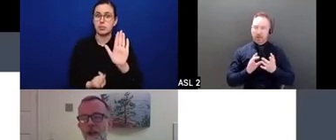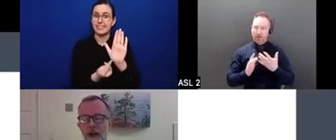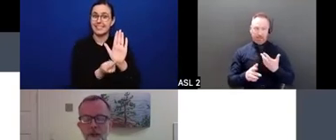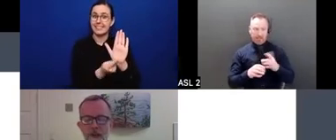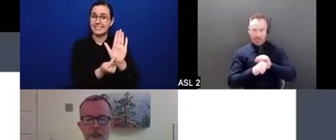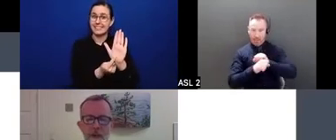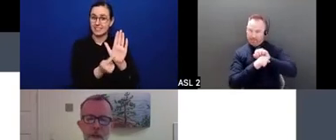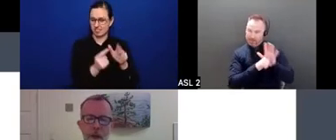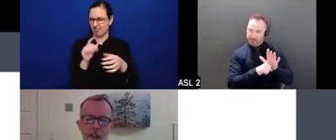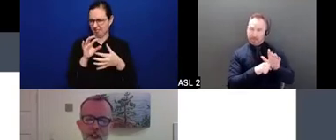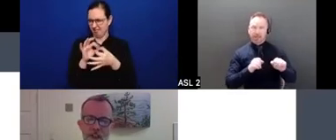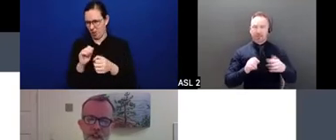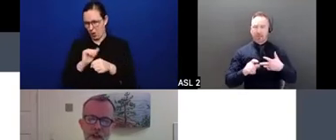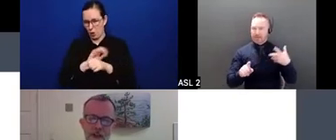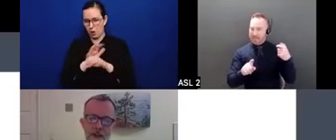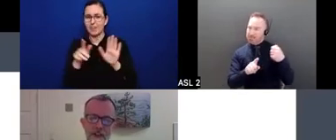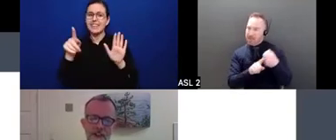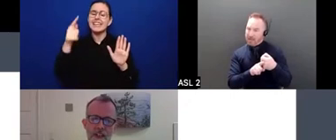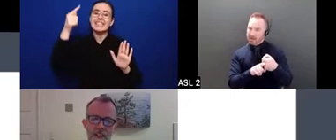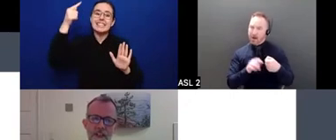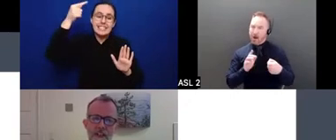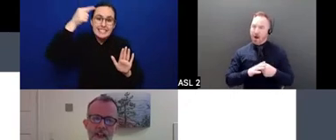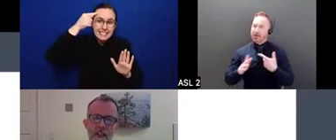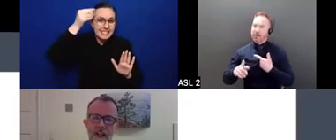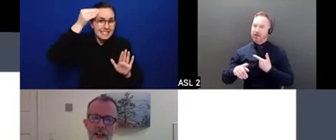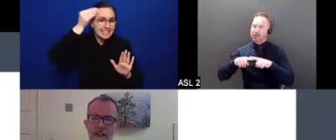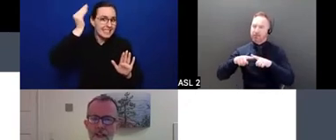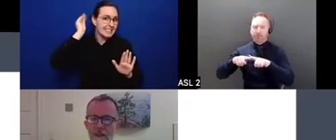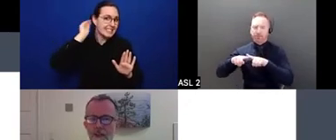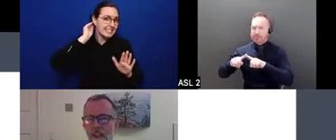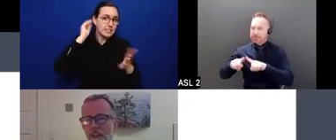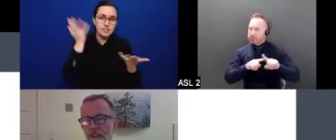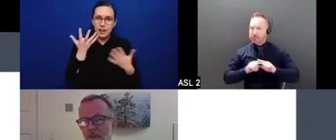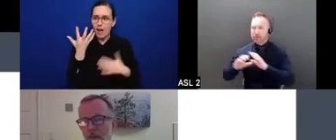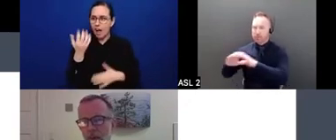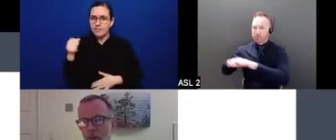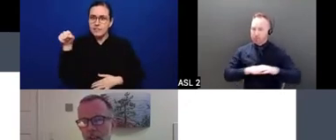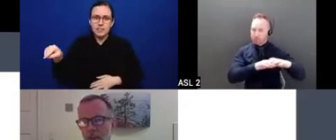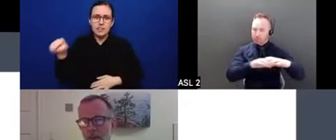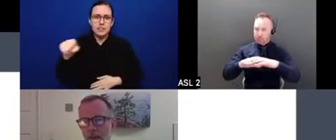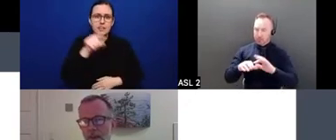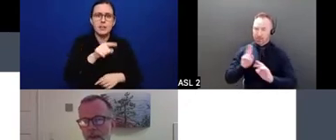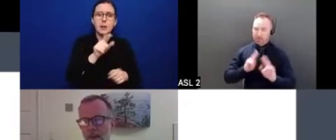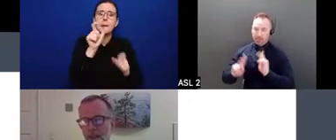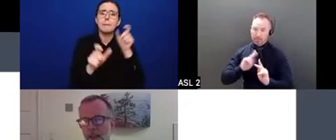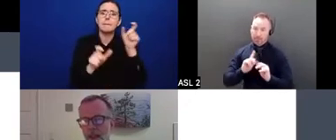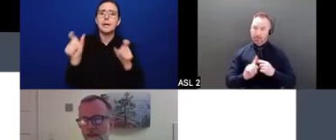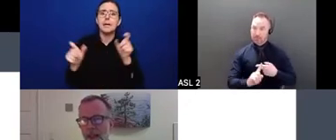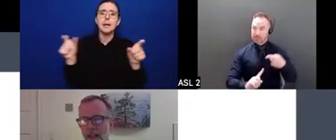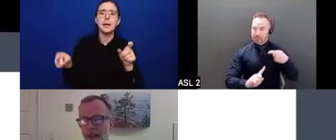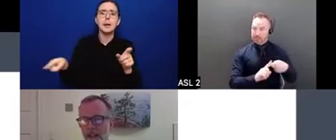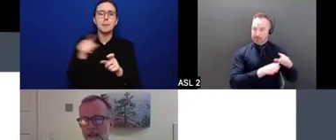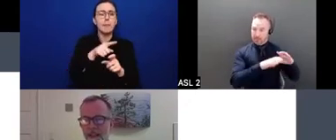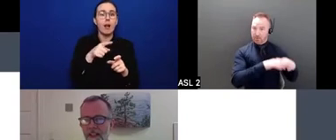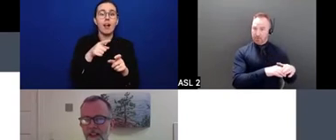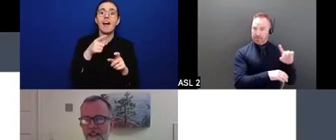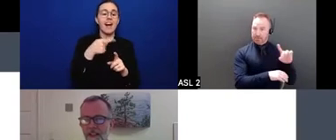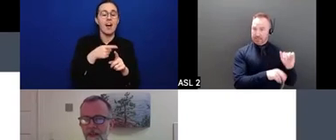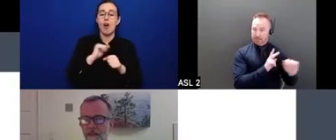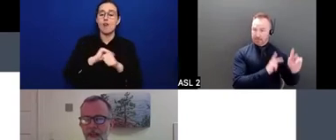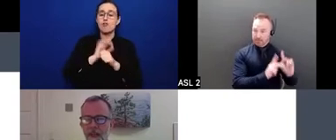groups within their populations, amongst their citizens, and in particular for people with disabilities. And I've highlighted